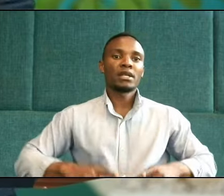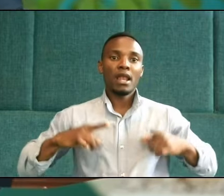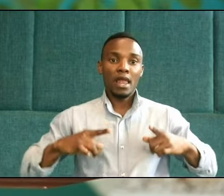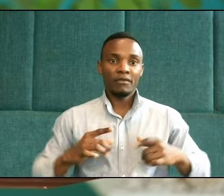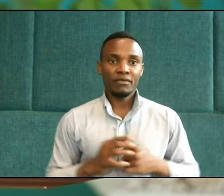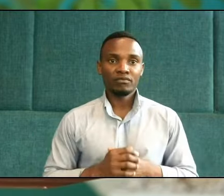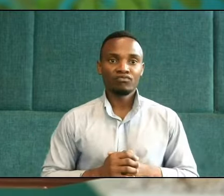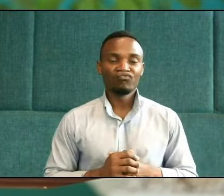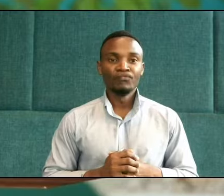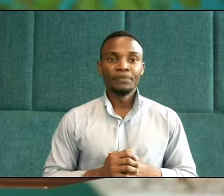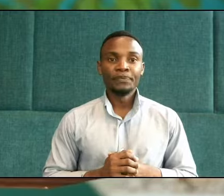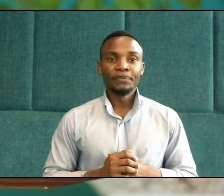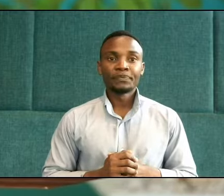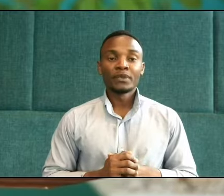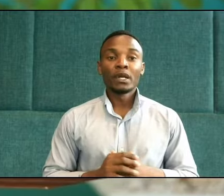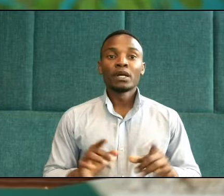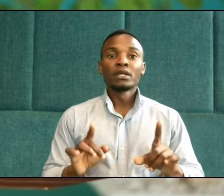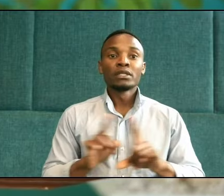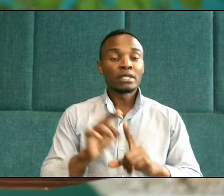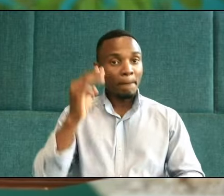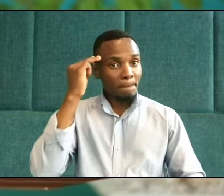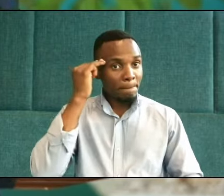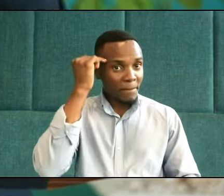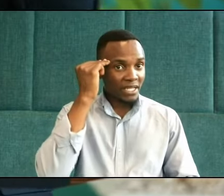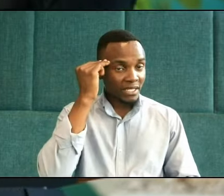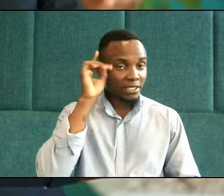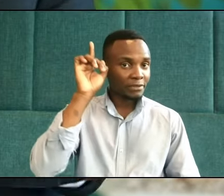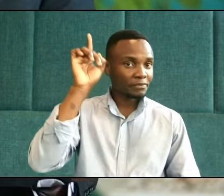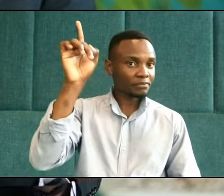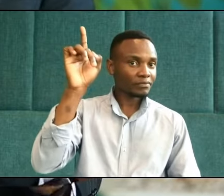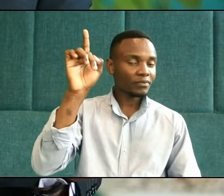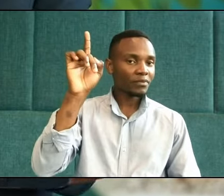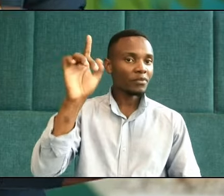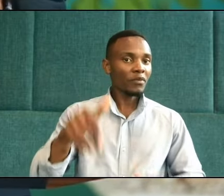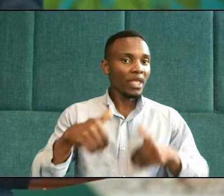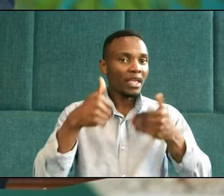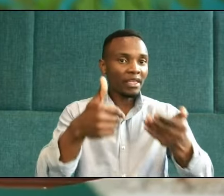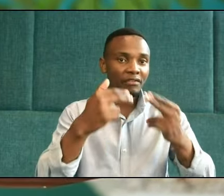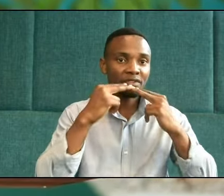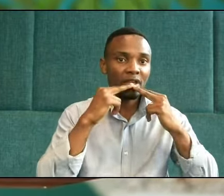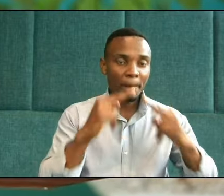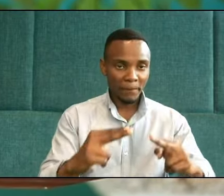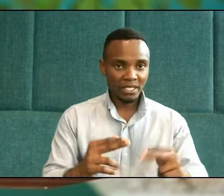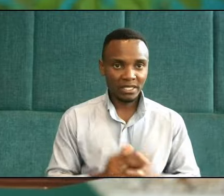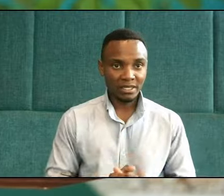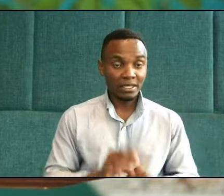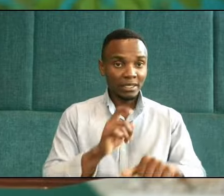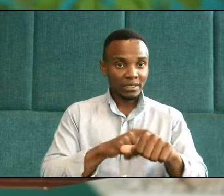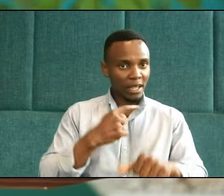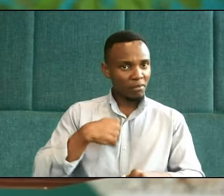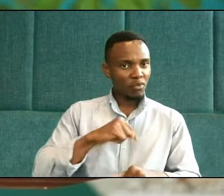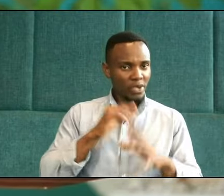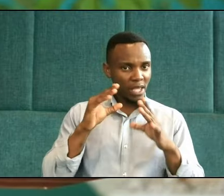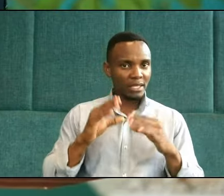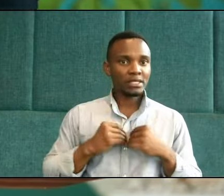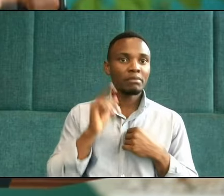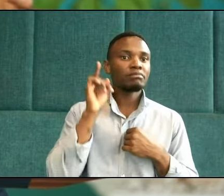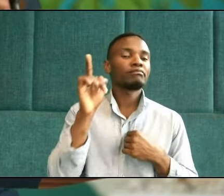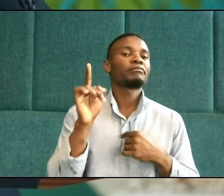therefore, at mental level, he is the Prince of Peace. And therefore, the moment we appreciate him,